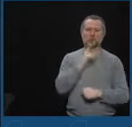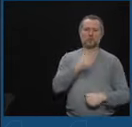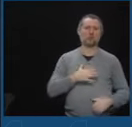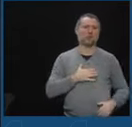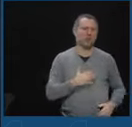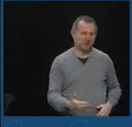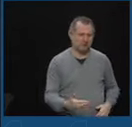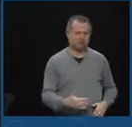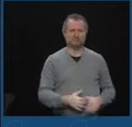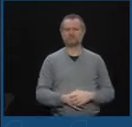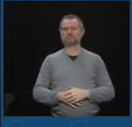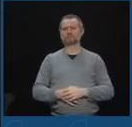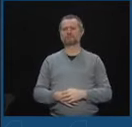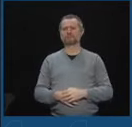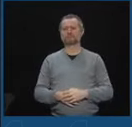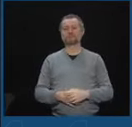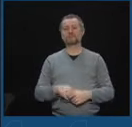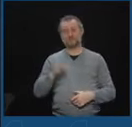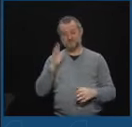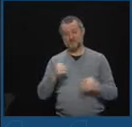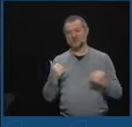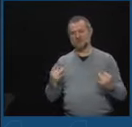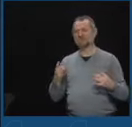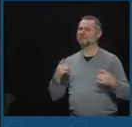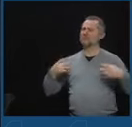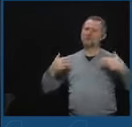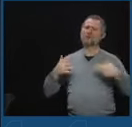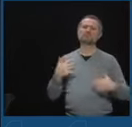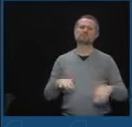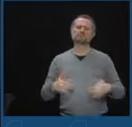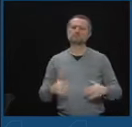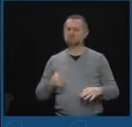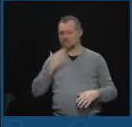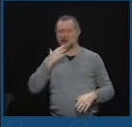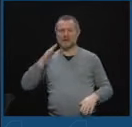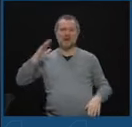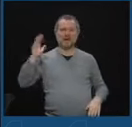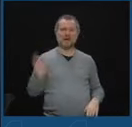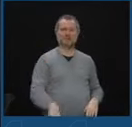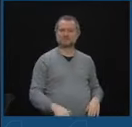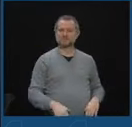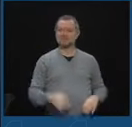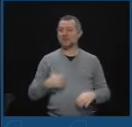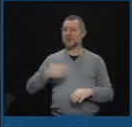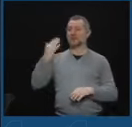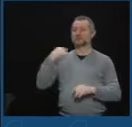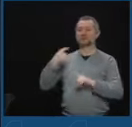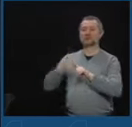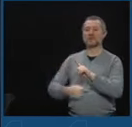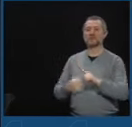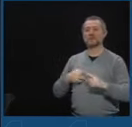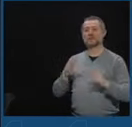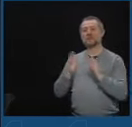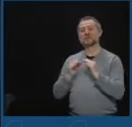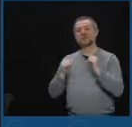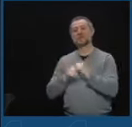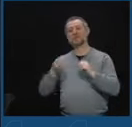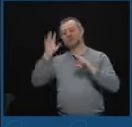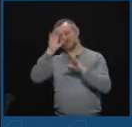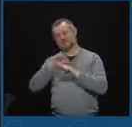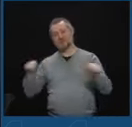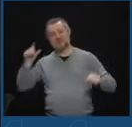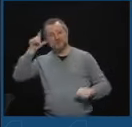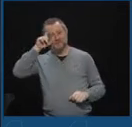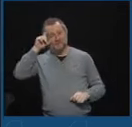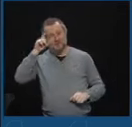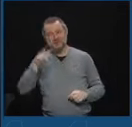mentioned, gun violence is high. We're trying to hit it from different fronts. Just last month, I met with President Biden and our Attorney General at the federal